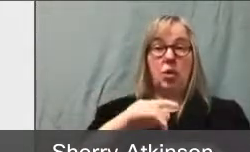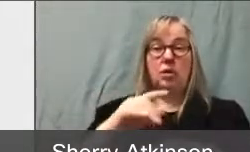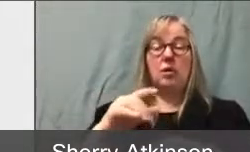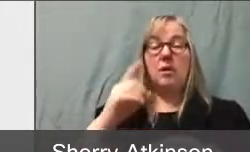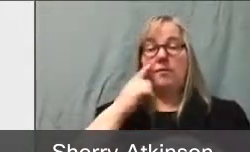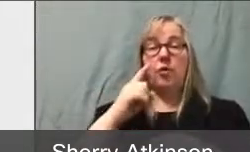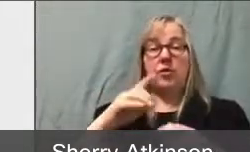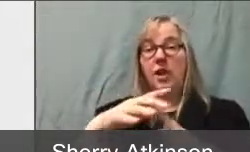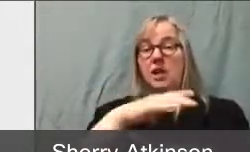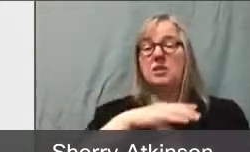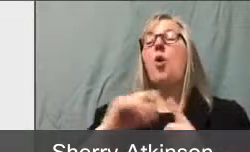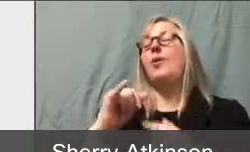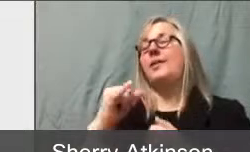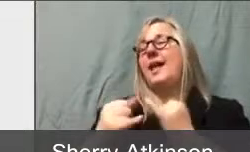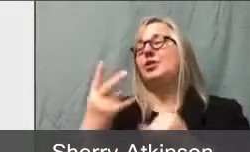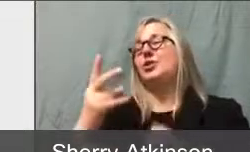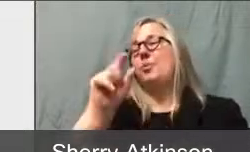you, Holly.